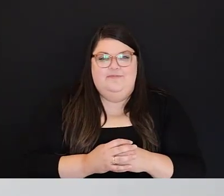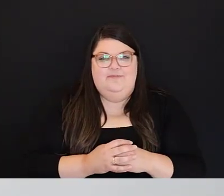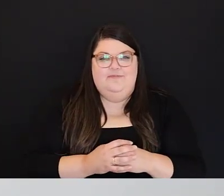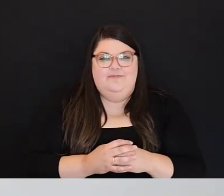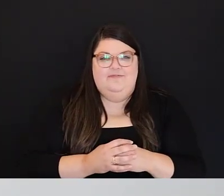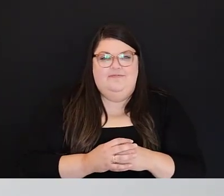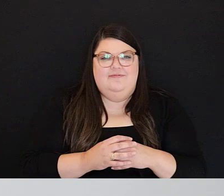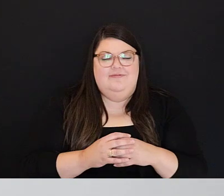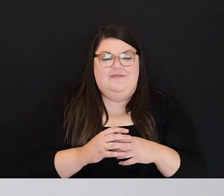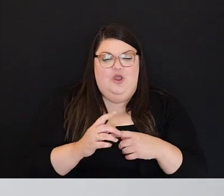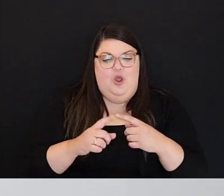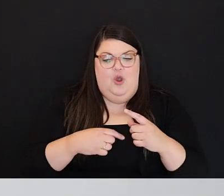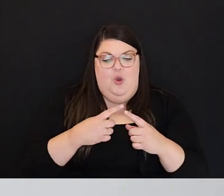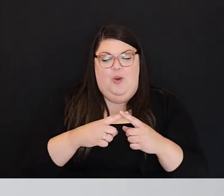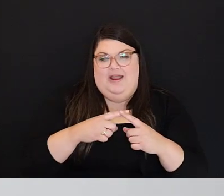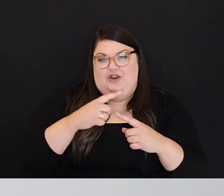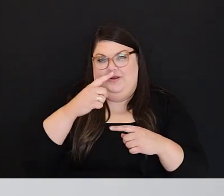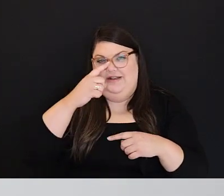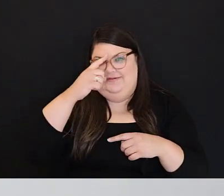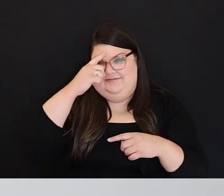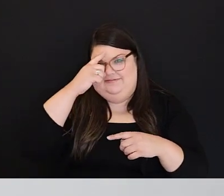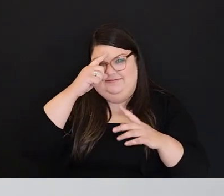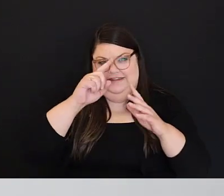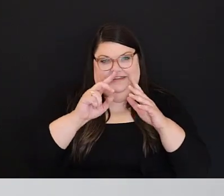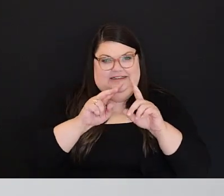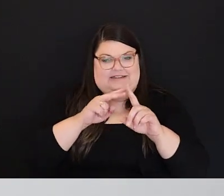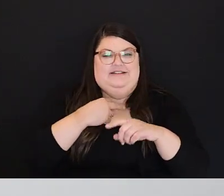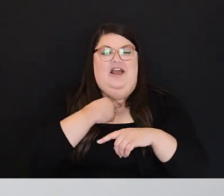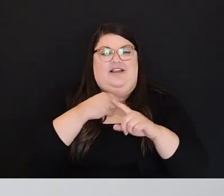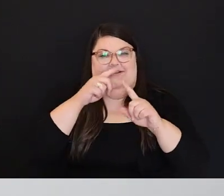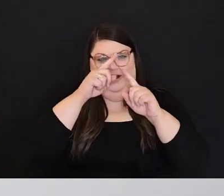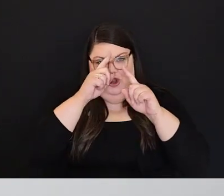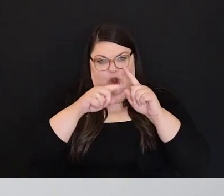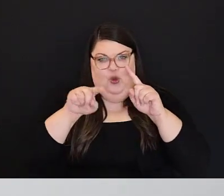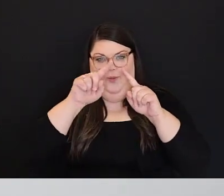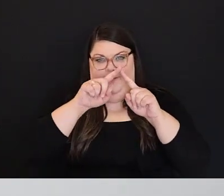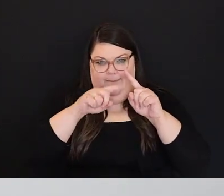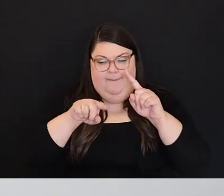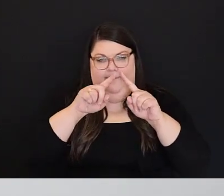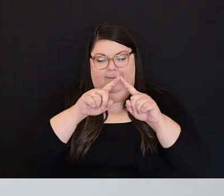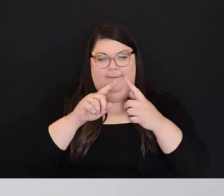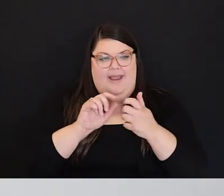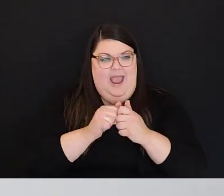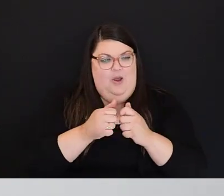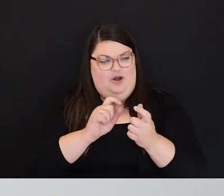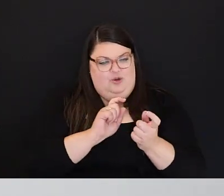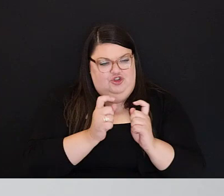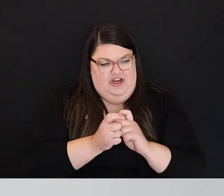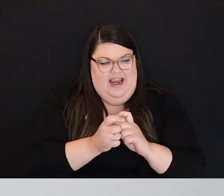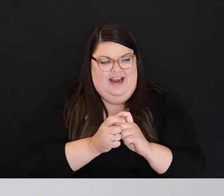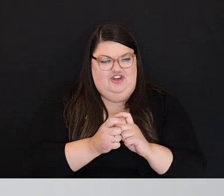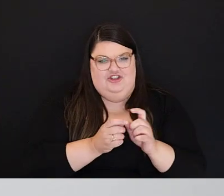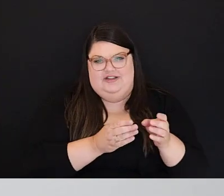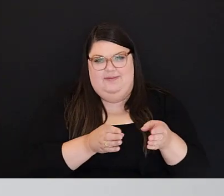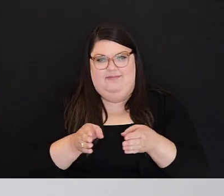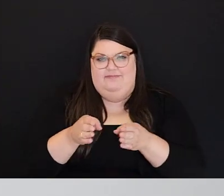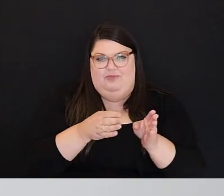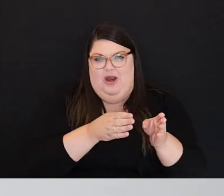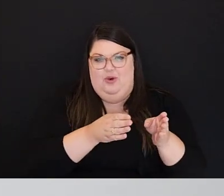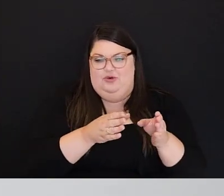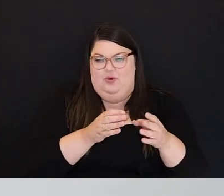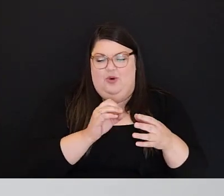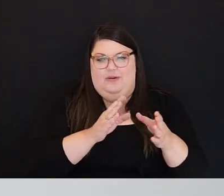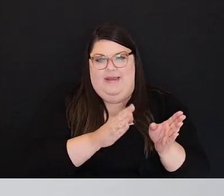where when it gets stuck in a loop, right? And how do you change the routes or the patterns?